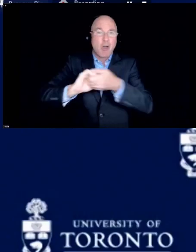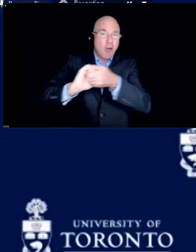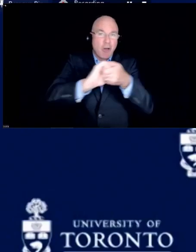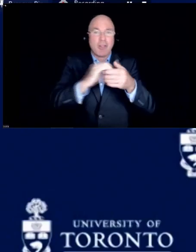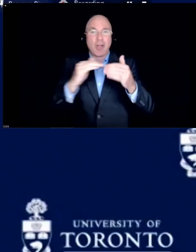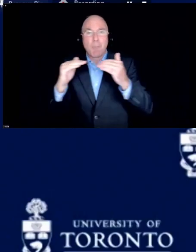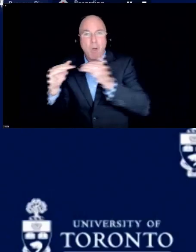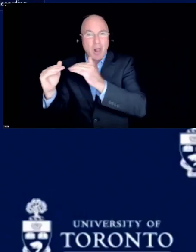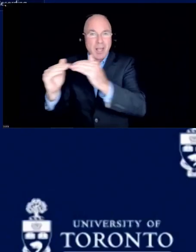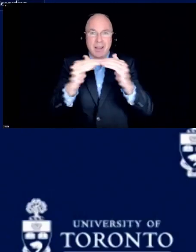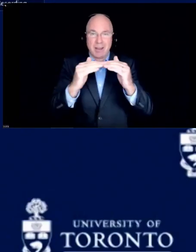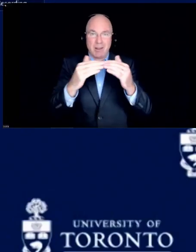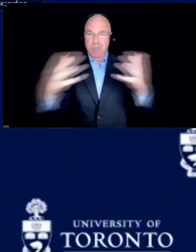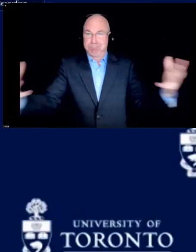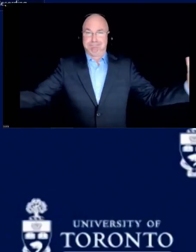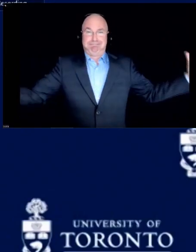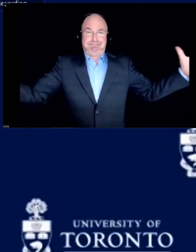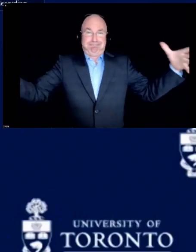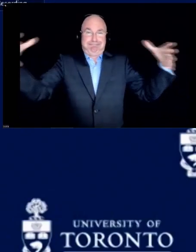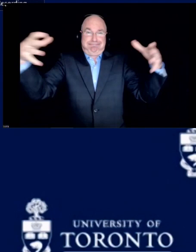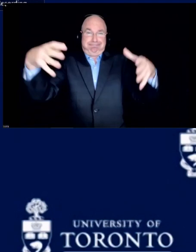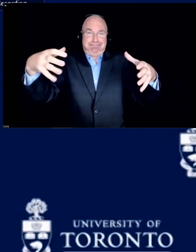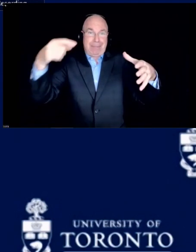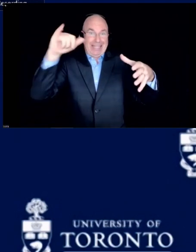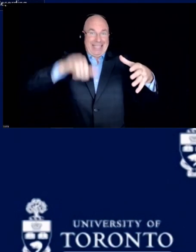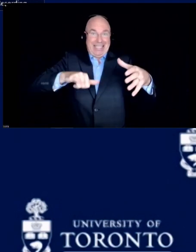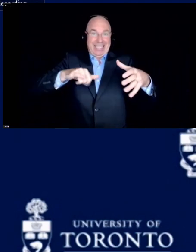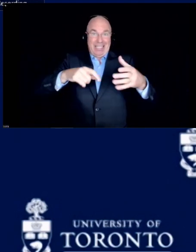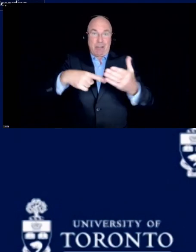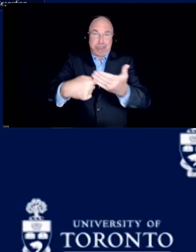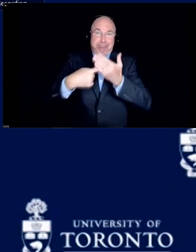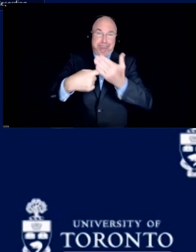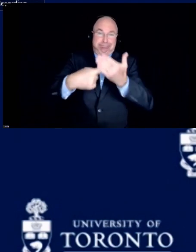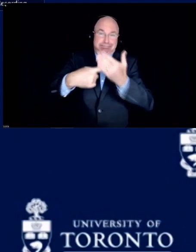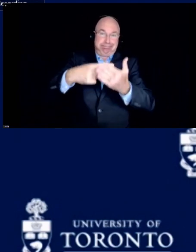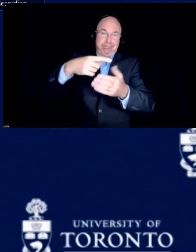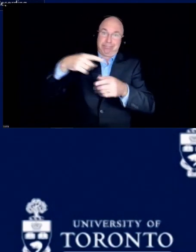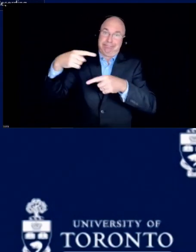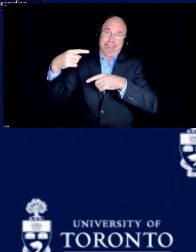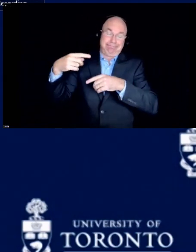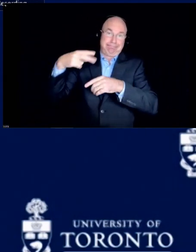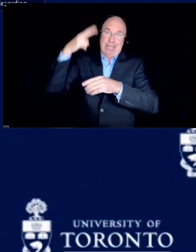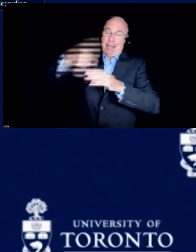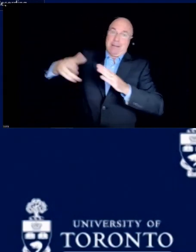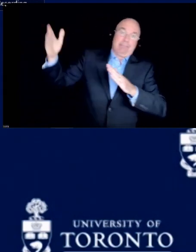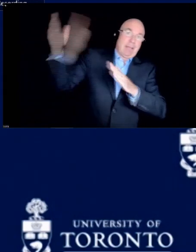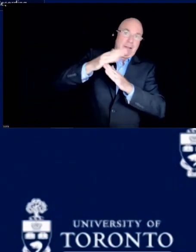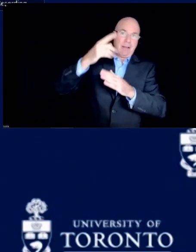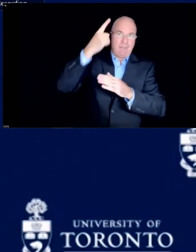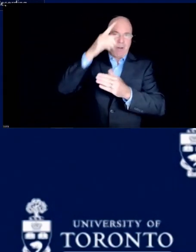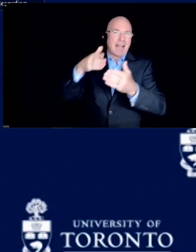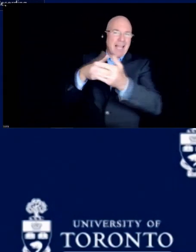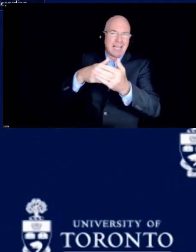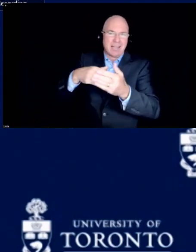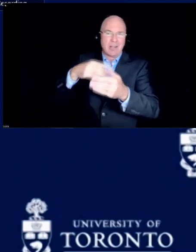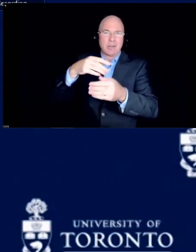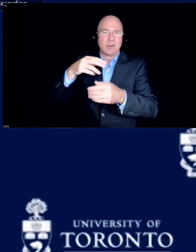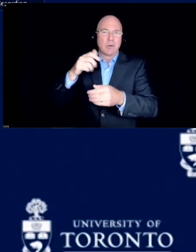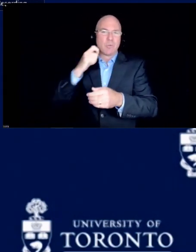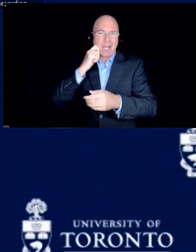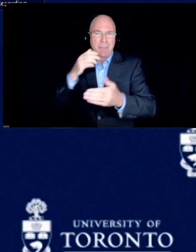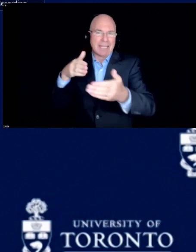who've gathered here today for this historic conversation on anti-Black racism and Black inclusion. This is the